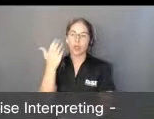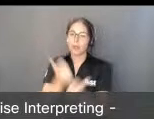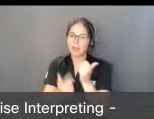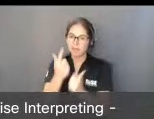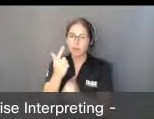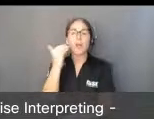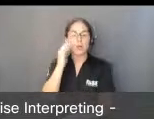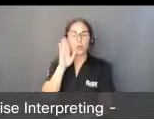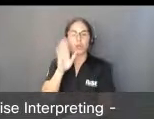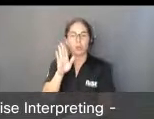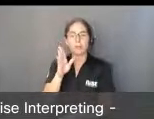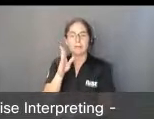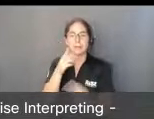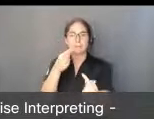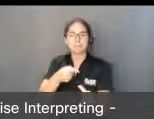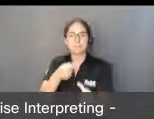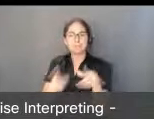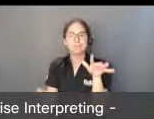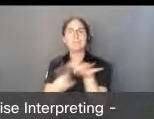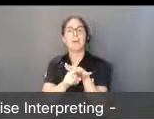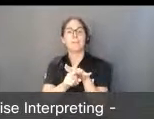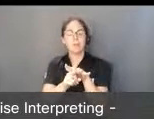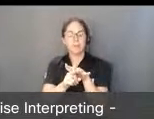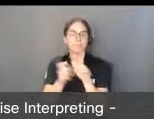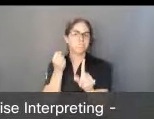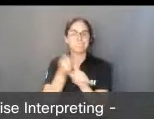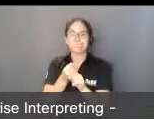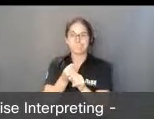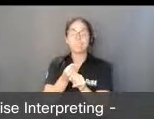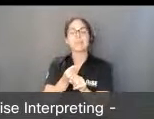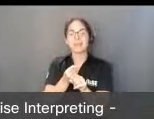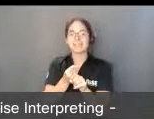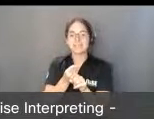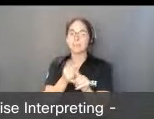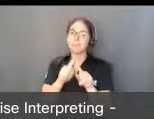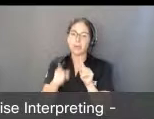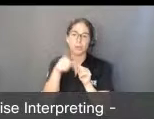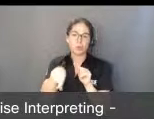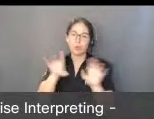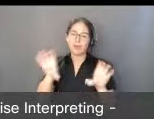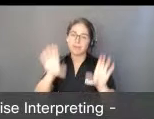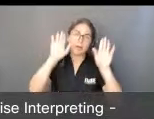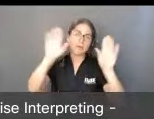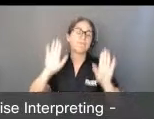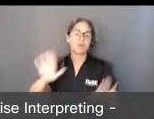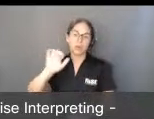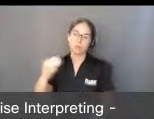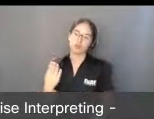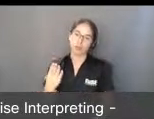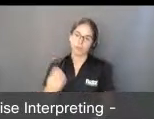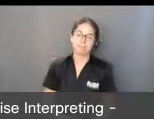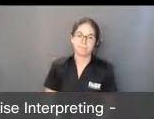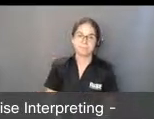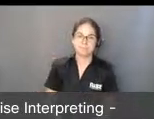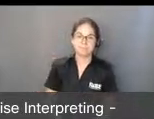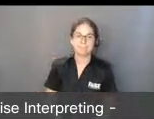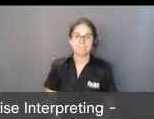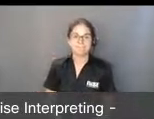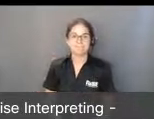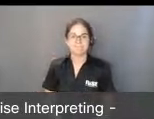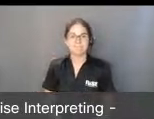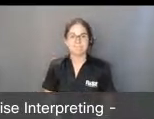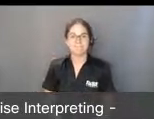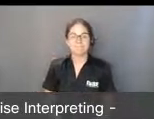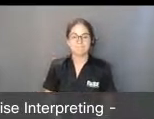bumps in the road as there want to be with something like this, but you guys have done a phenomenal job. Thank you. That's all. Thank you, Board President